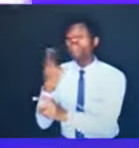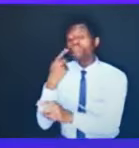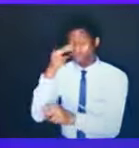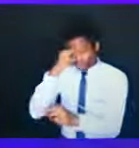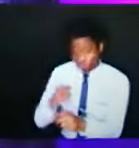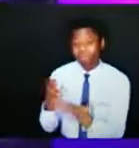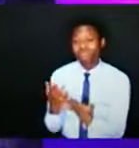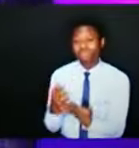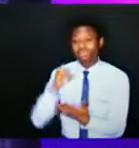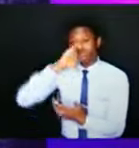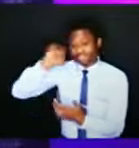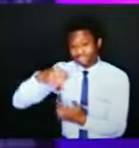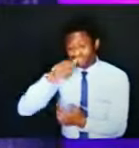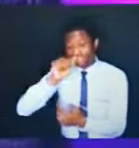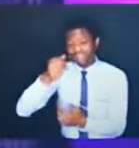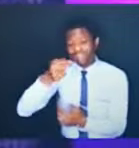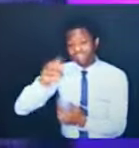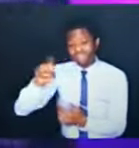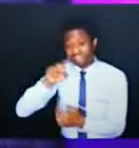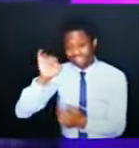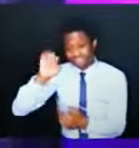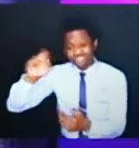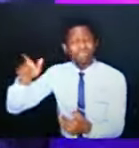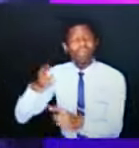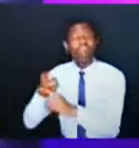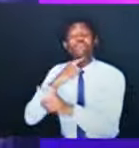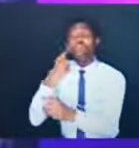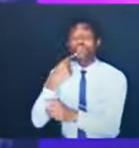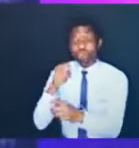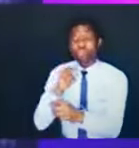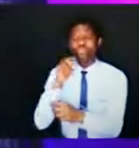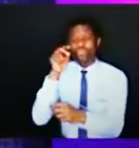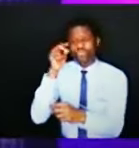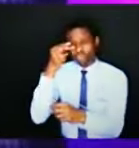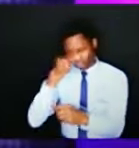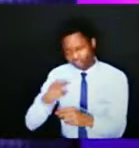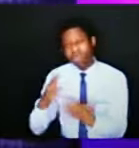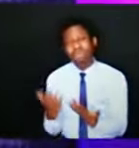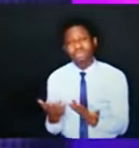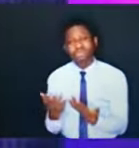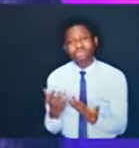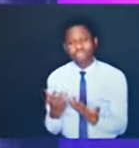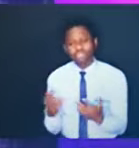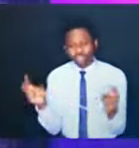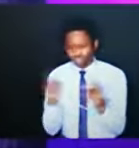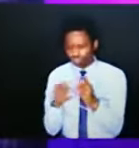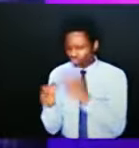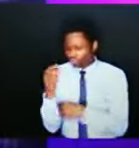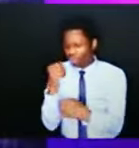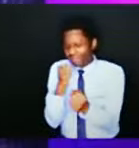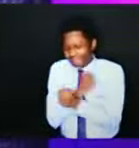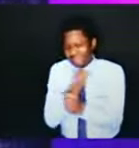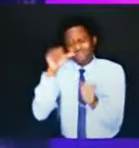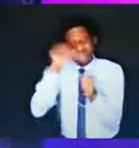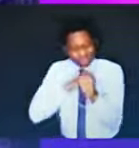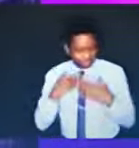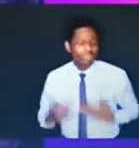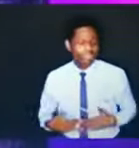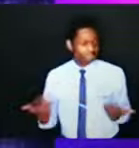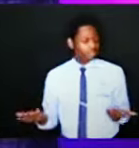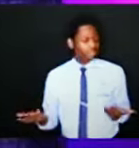Jezebel from Noah. Jezebel. I mean, everybody from Noah. Yeah, if you know him. So God loved all of them. It's